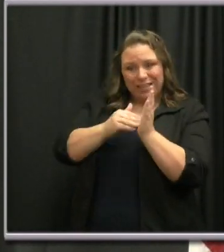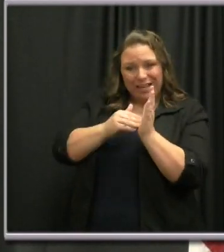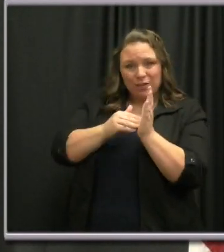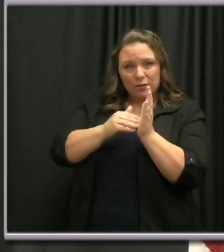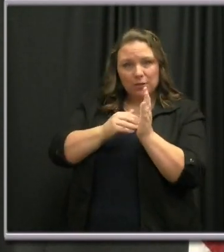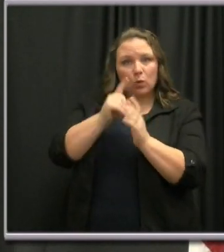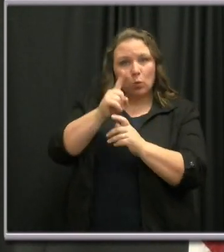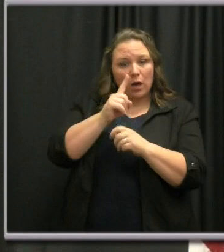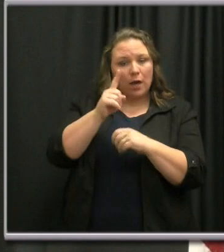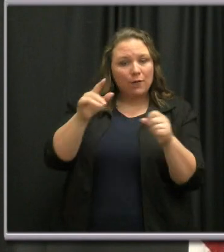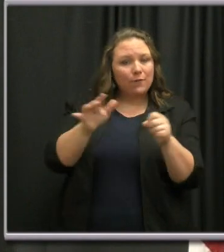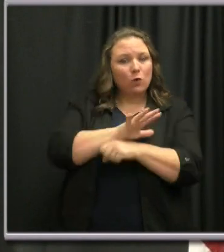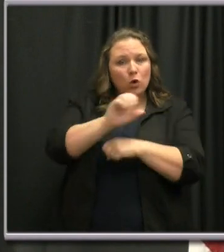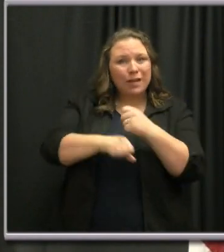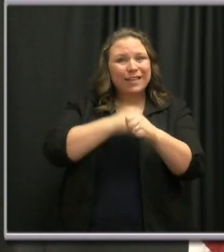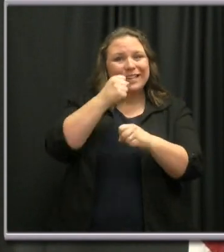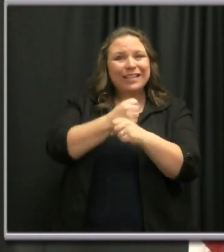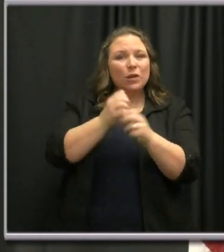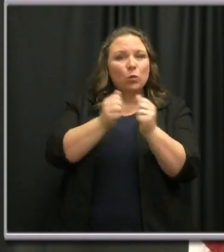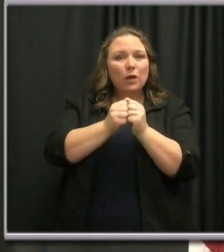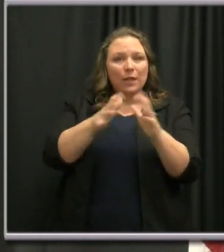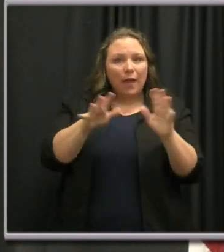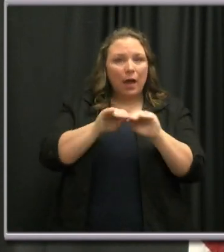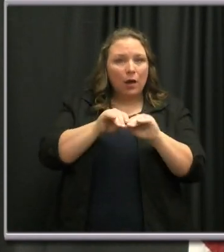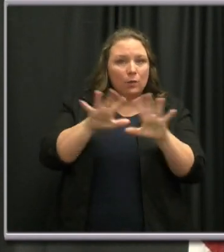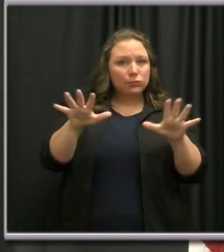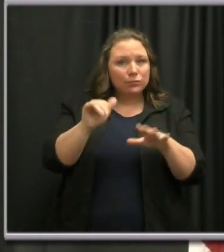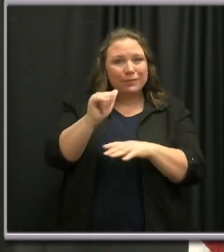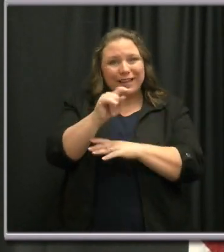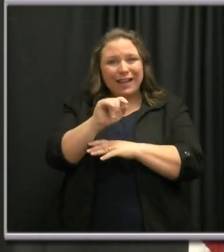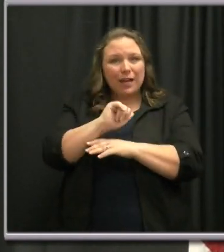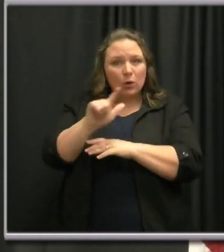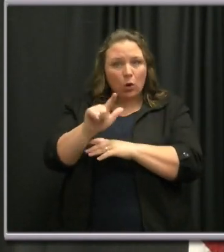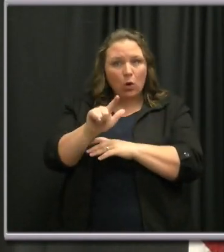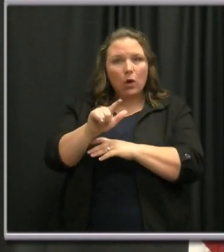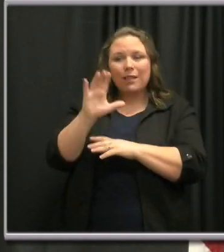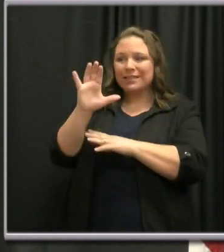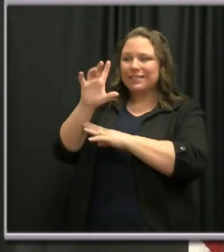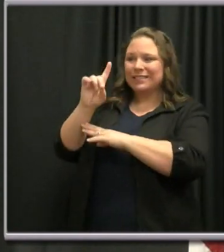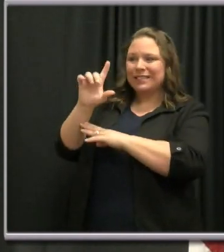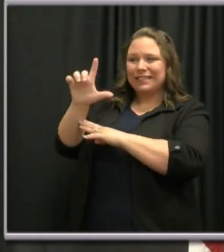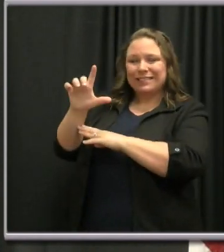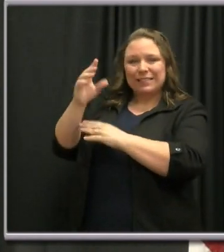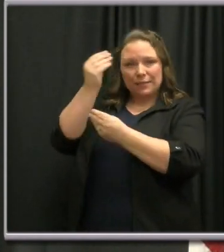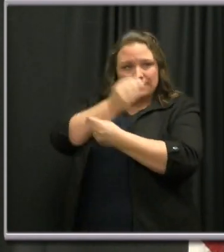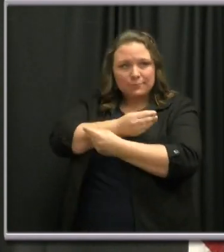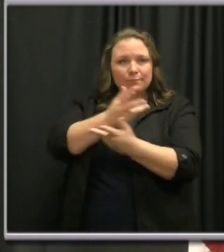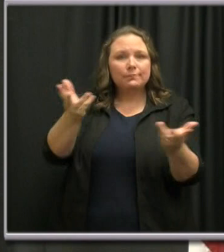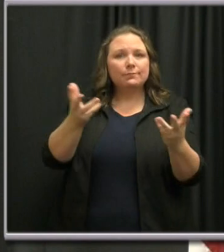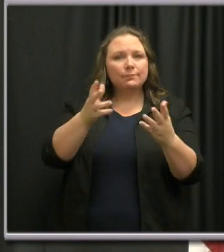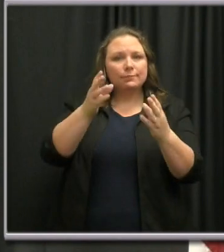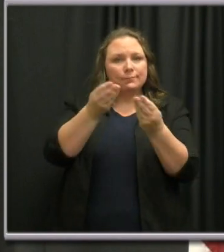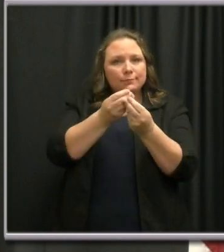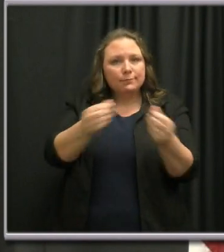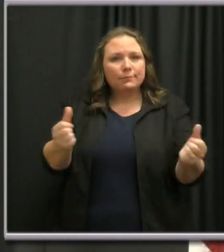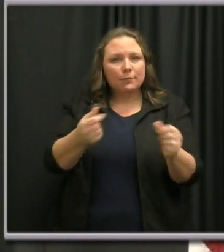full year without any reported transmissions, the CDC declared that the virus had been eliminated from our country.